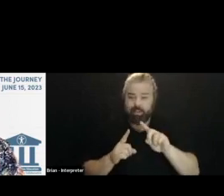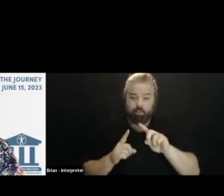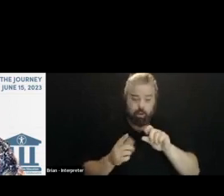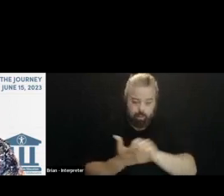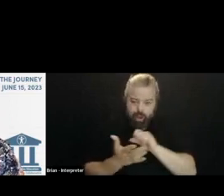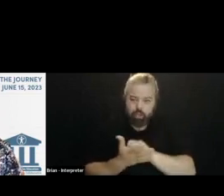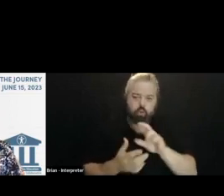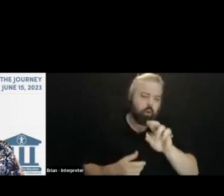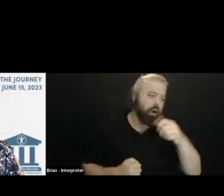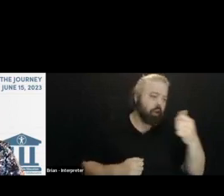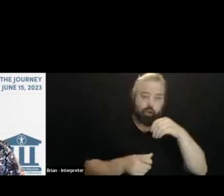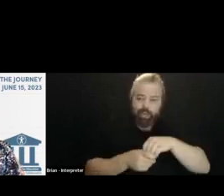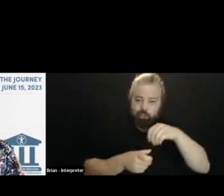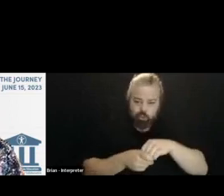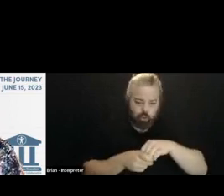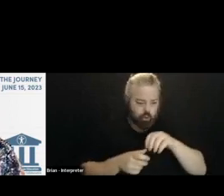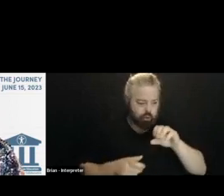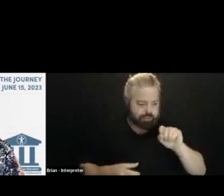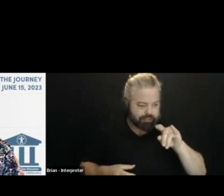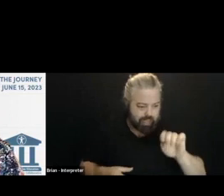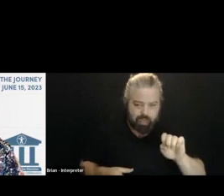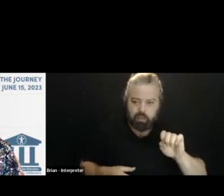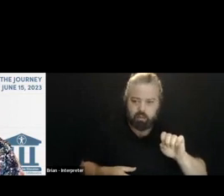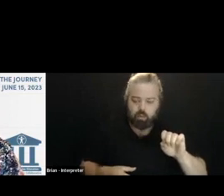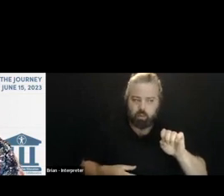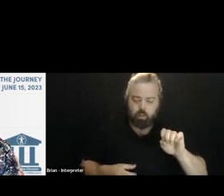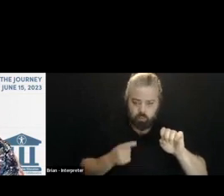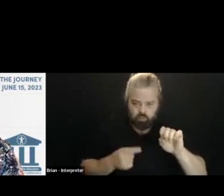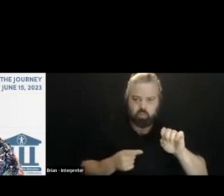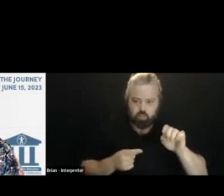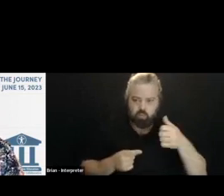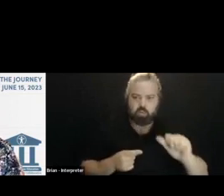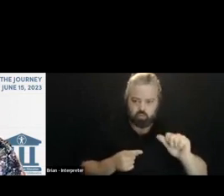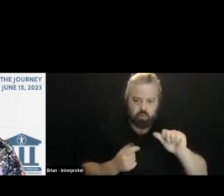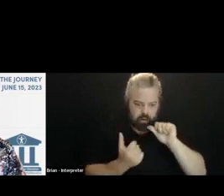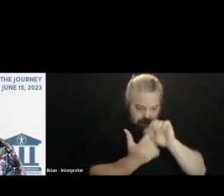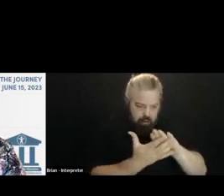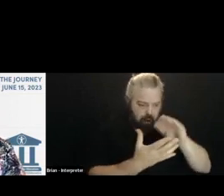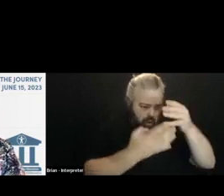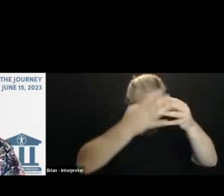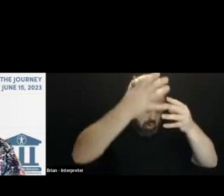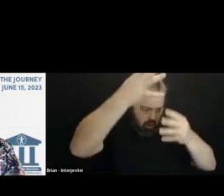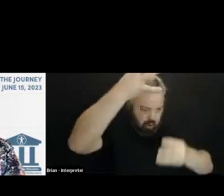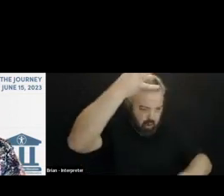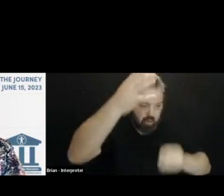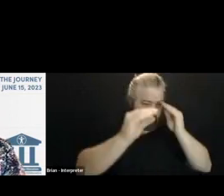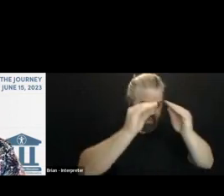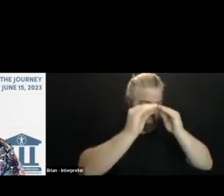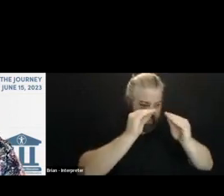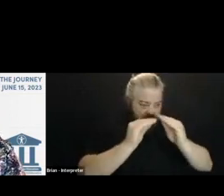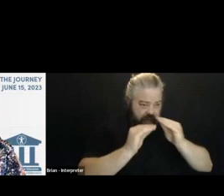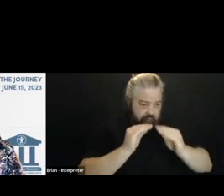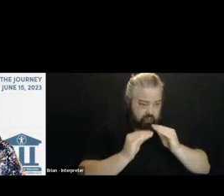sites, thinking about trying to fix all of that for accessibility can be daunting, right? It's not